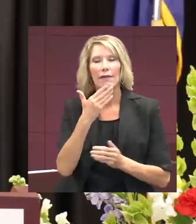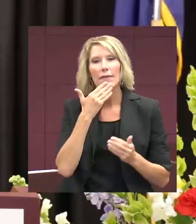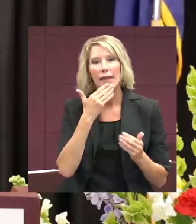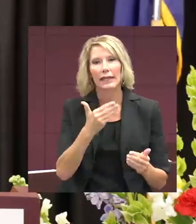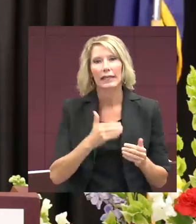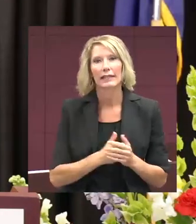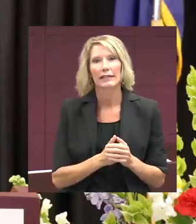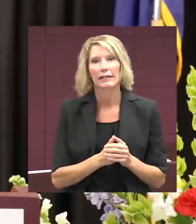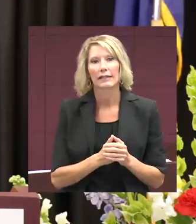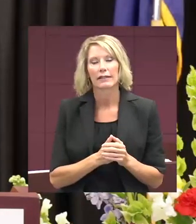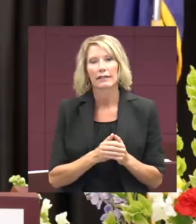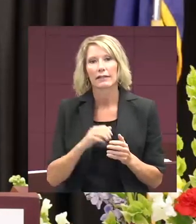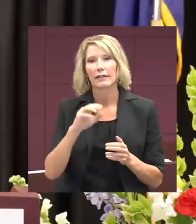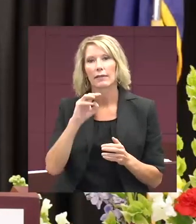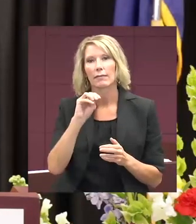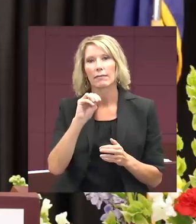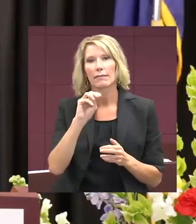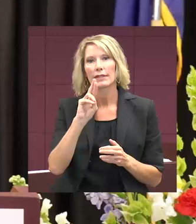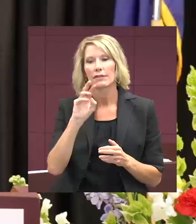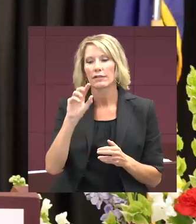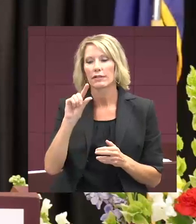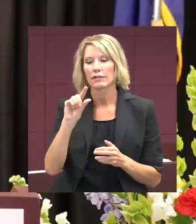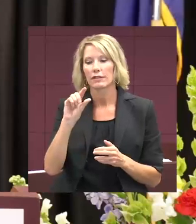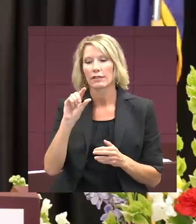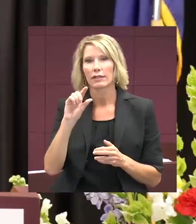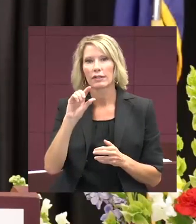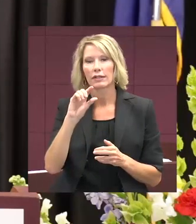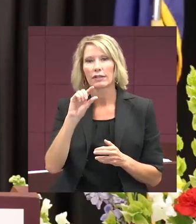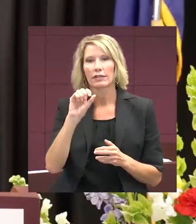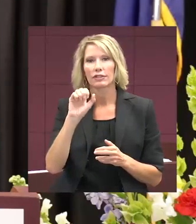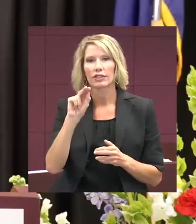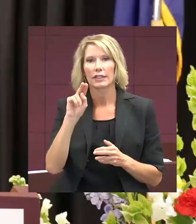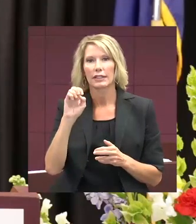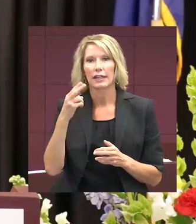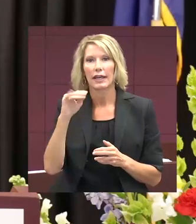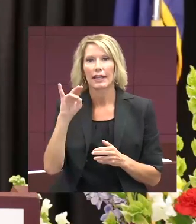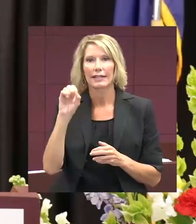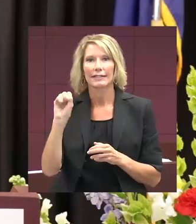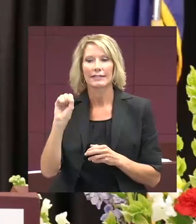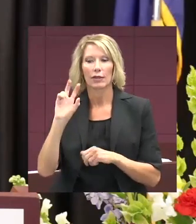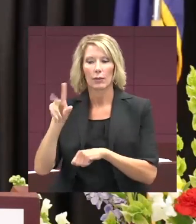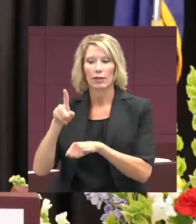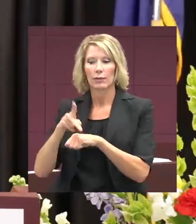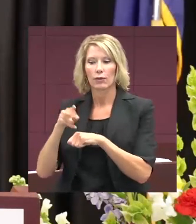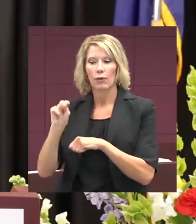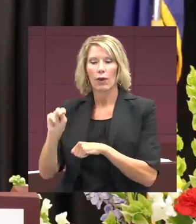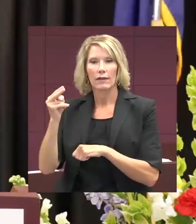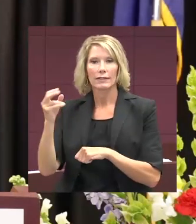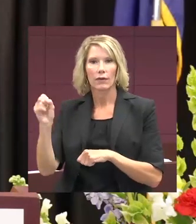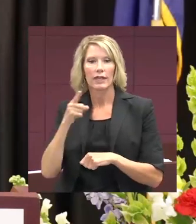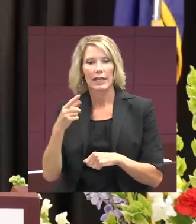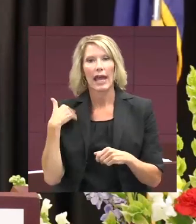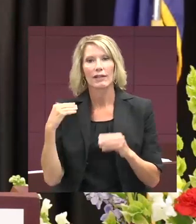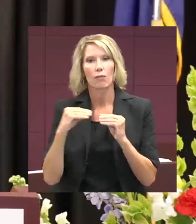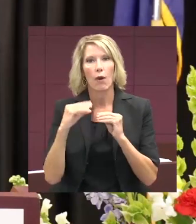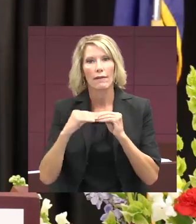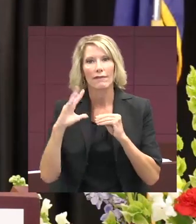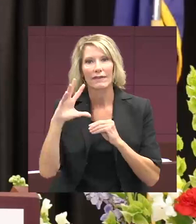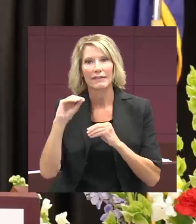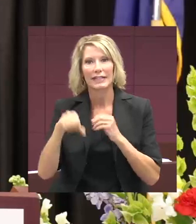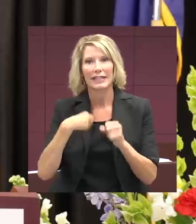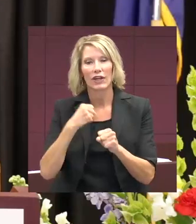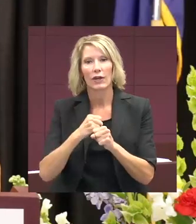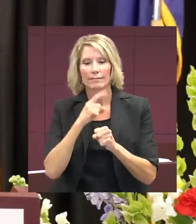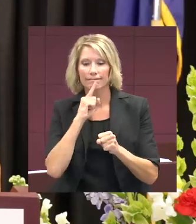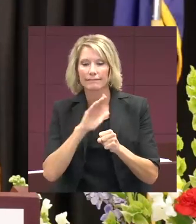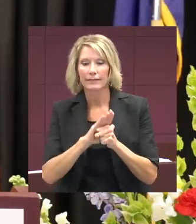thanking Mr. Gene Haynes, principal of North High School. Mr. Haynes has over 50 years of dedicated